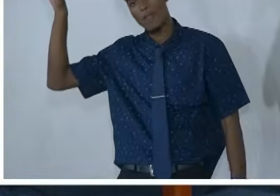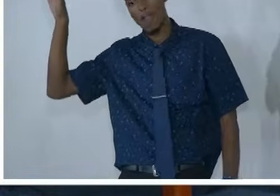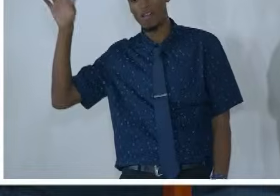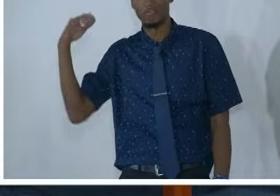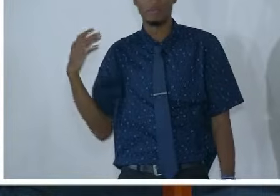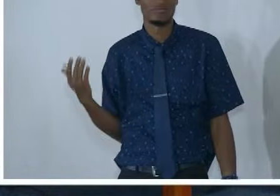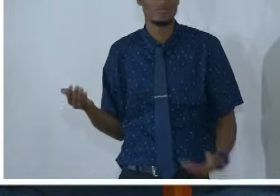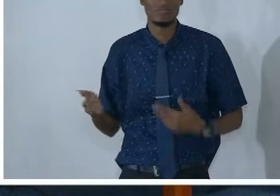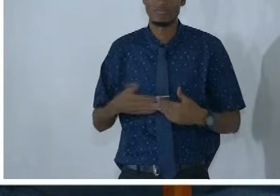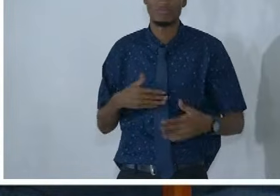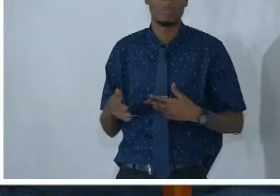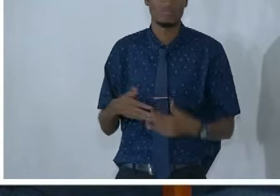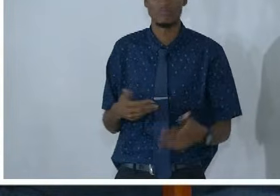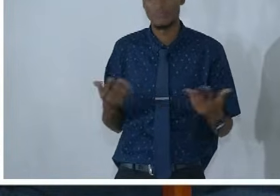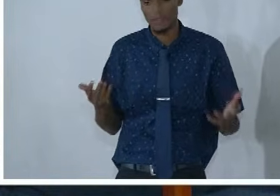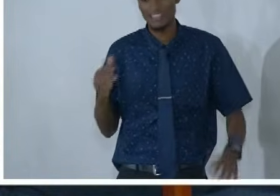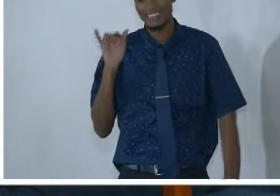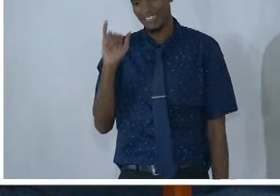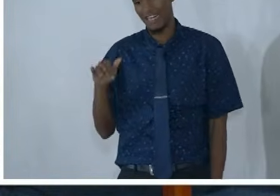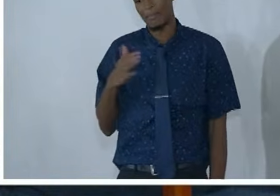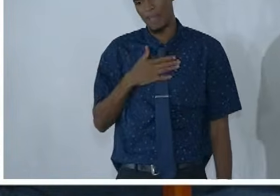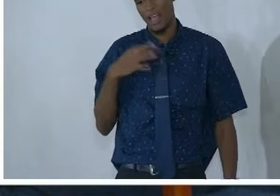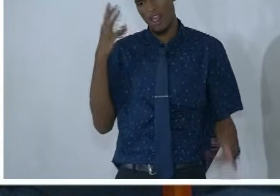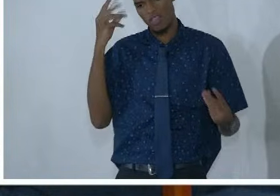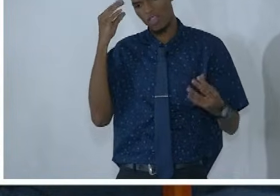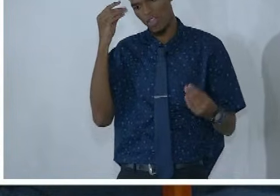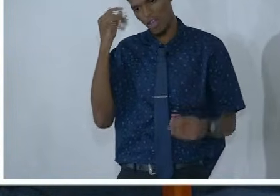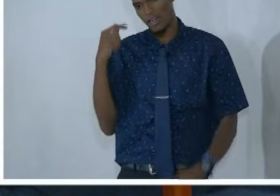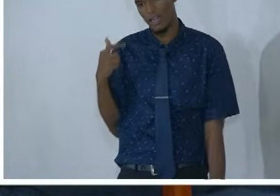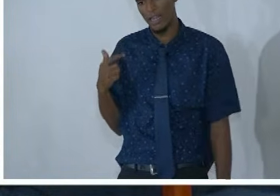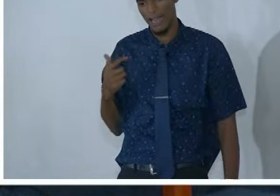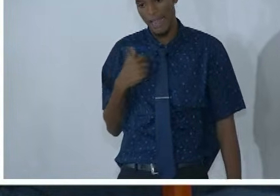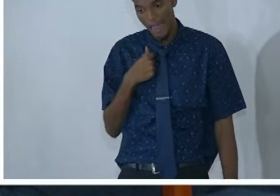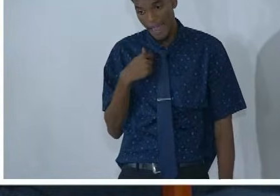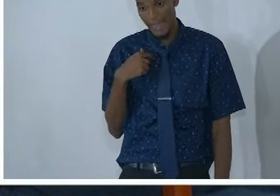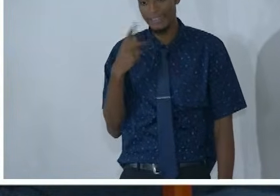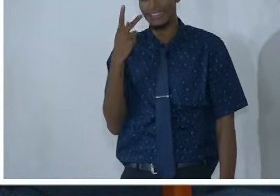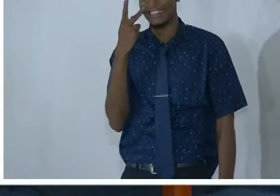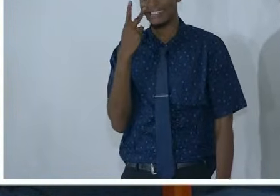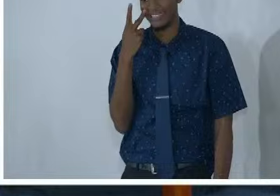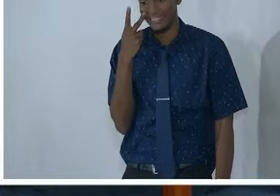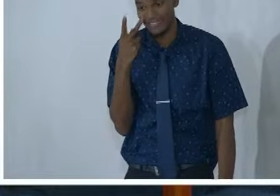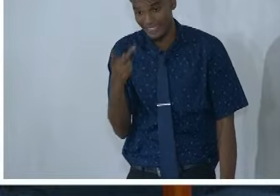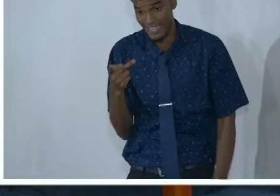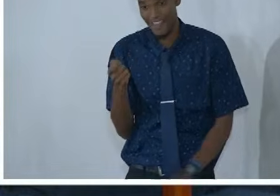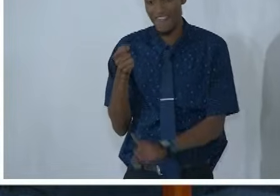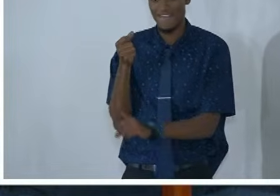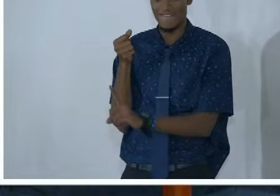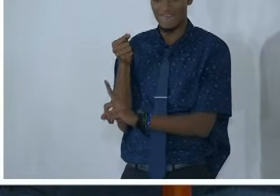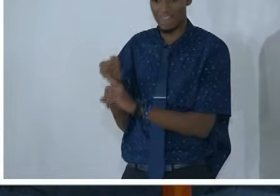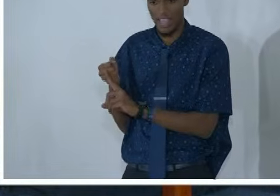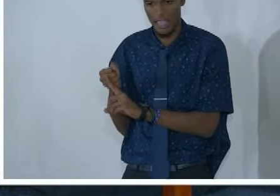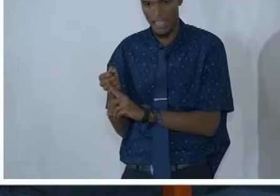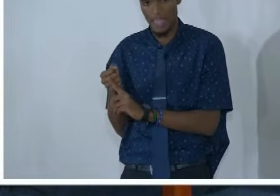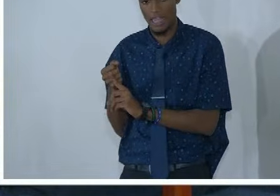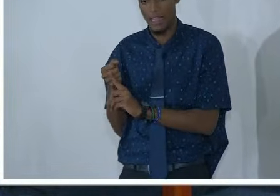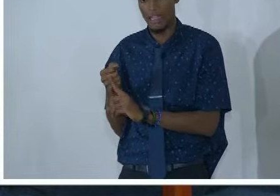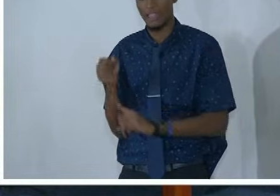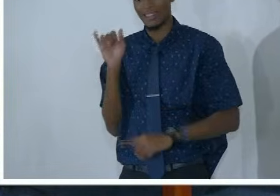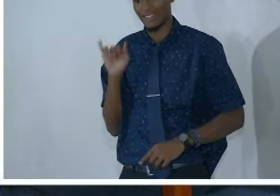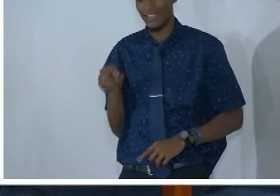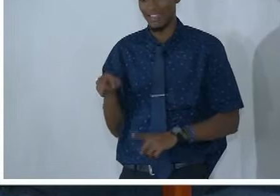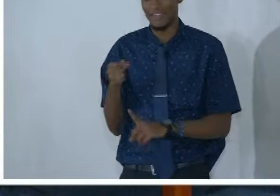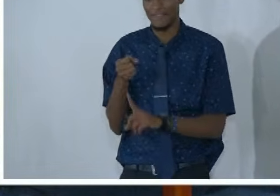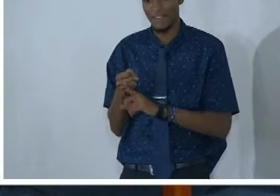so on. So those are my thoughts. I have a concern because I've seen the effect, the chilling effect, the disincentive effect